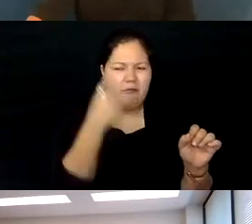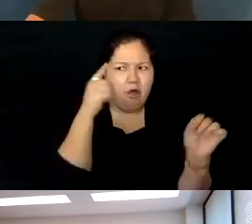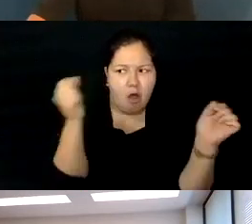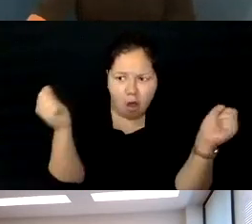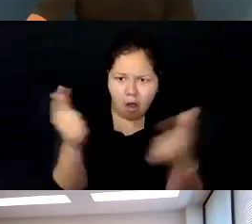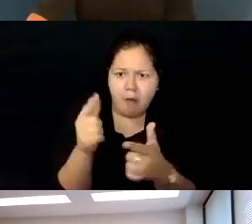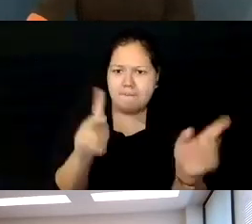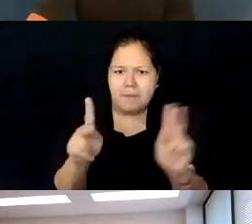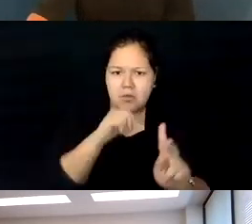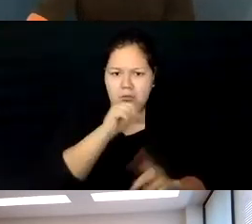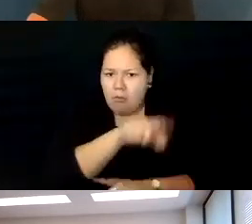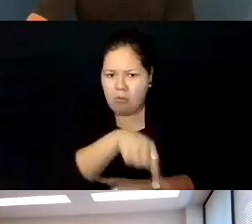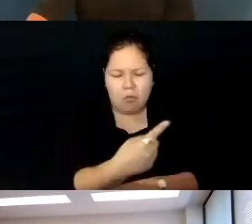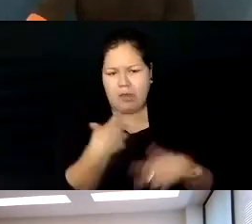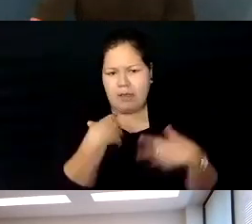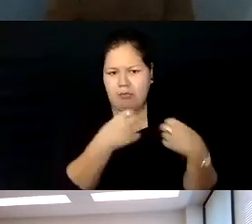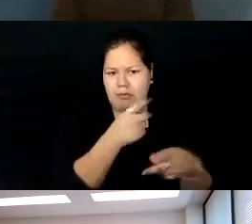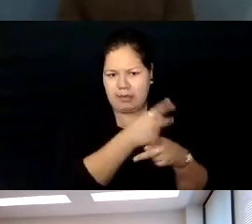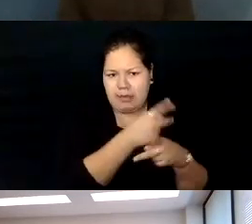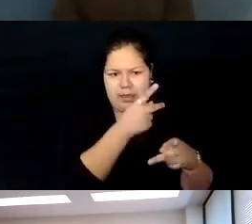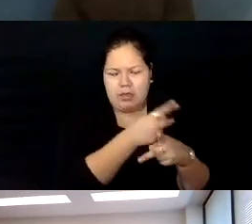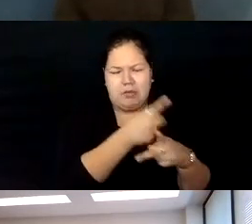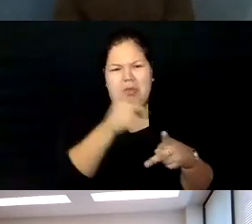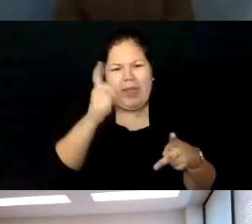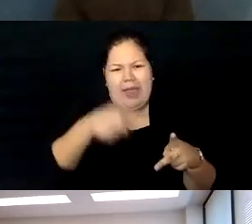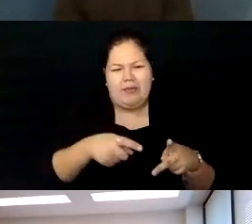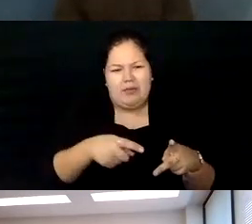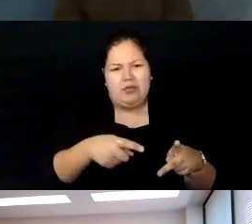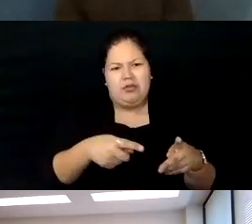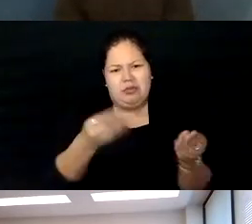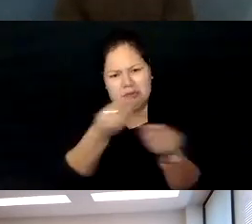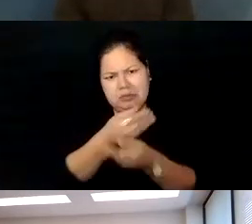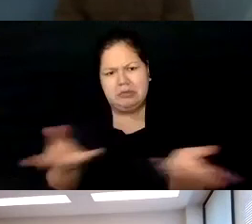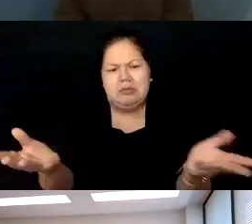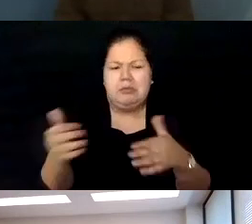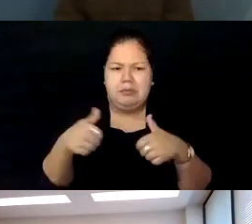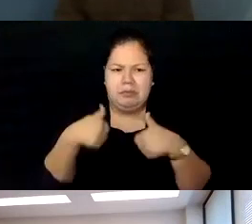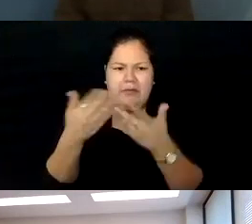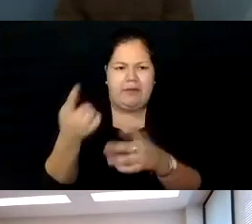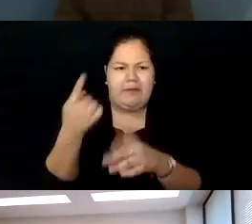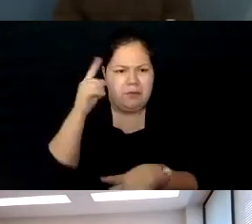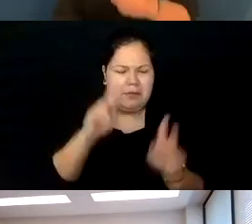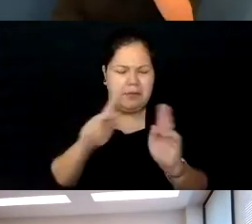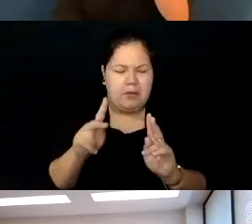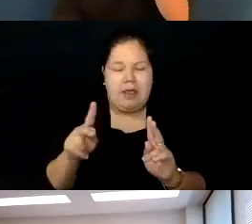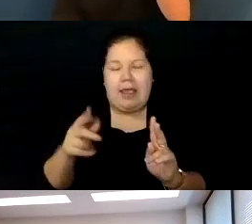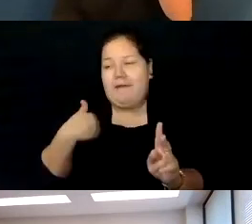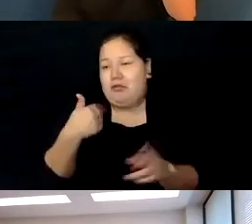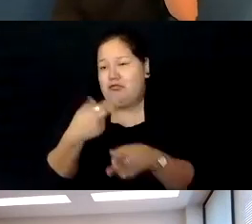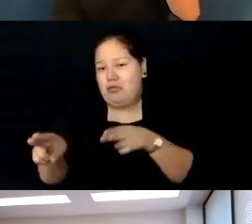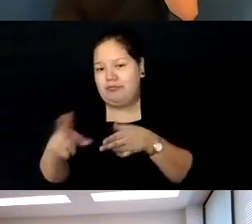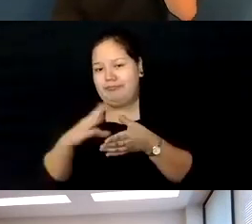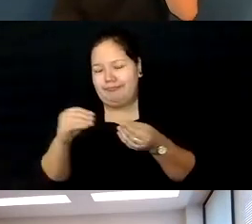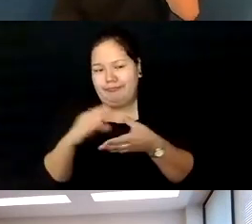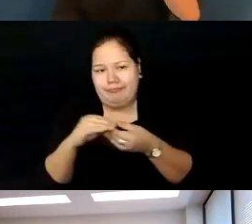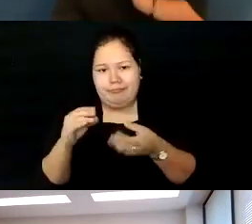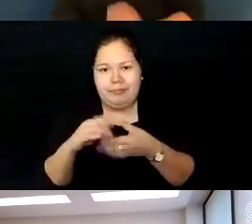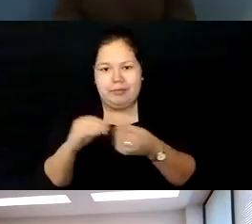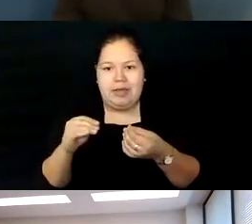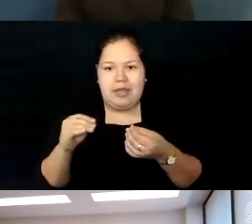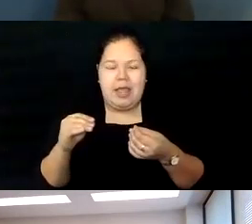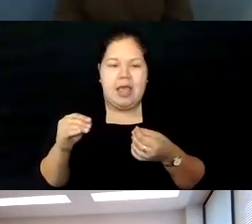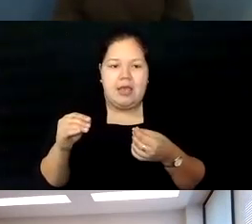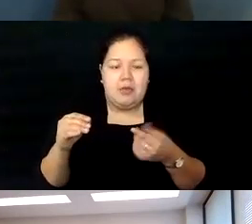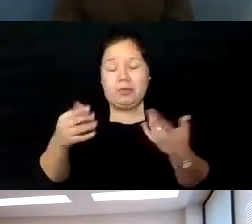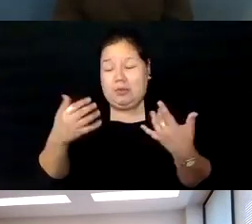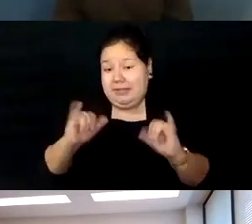Like, we're just bringing this to the ground for folks. I do think, well, I'll just share briefly, although we're still